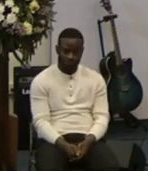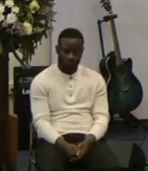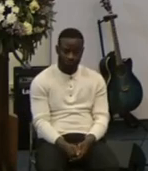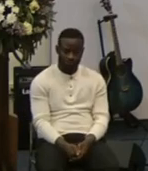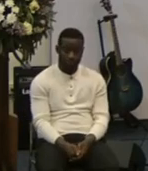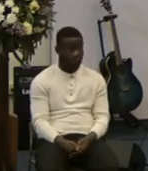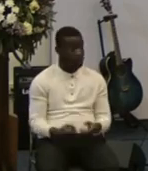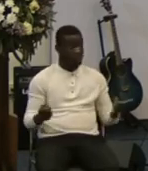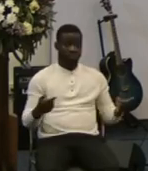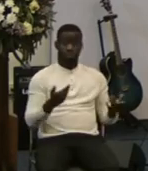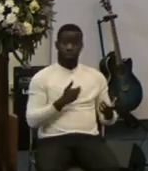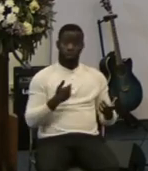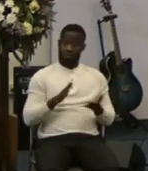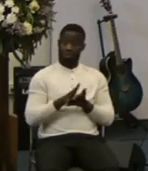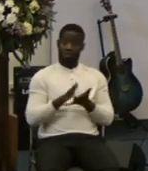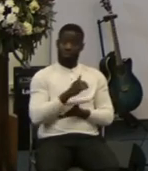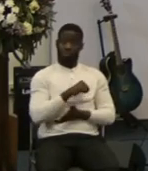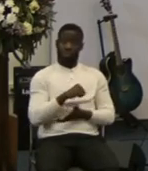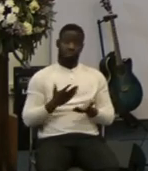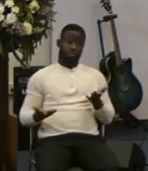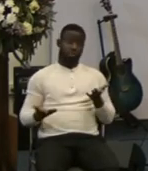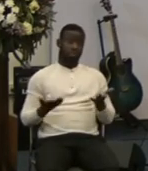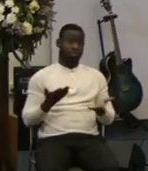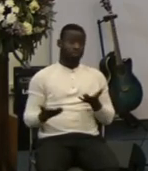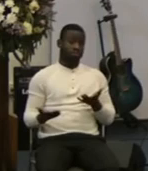You glad to be a Christian this morning?